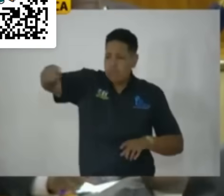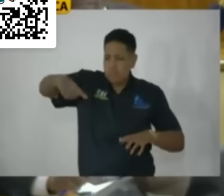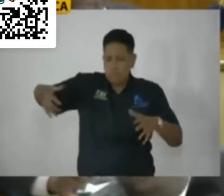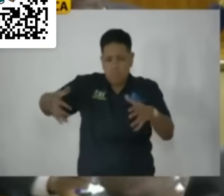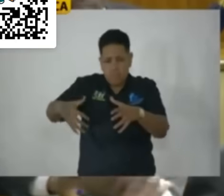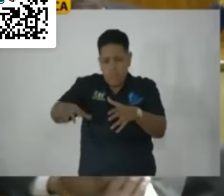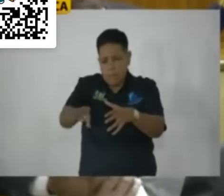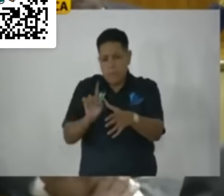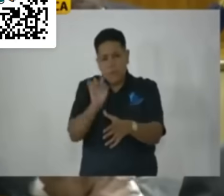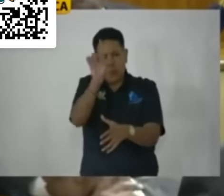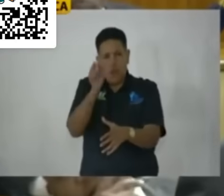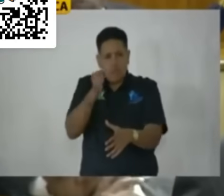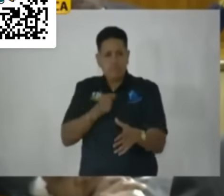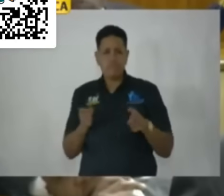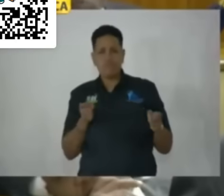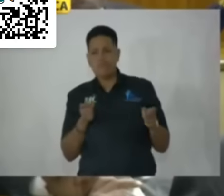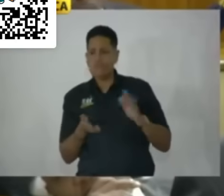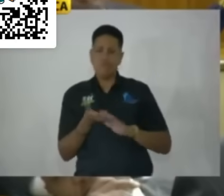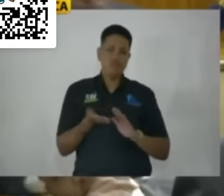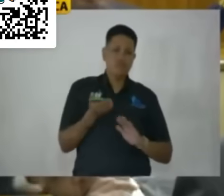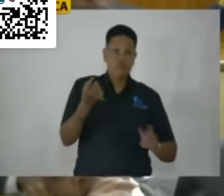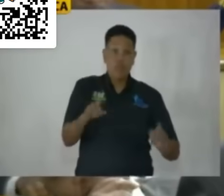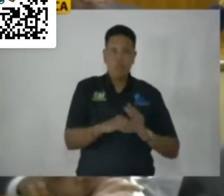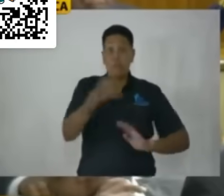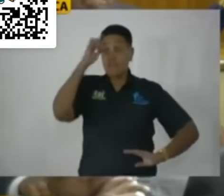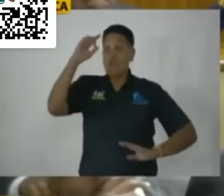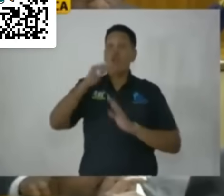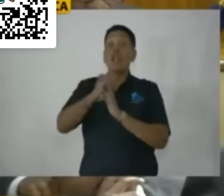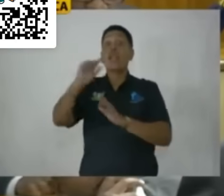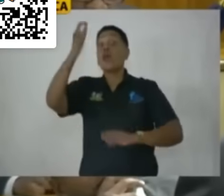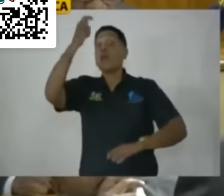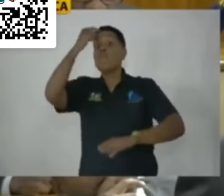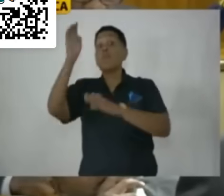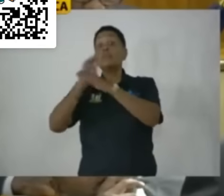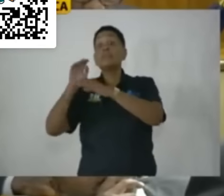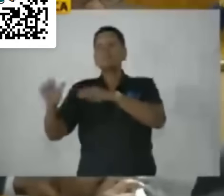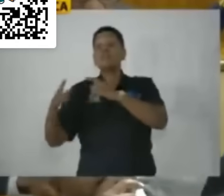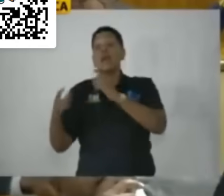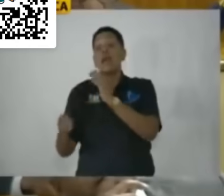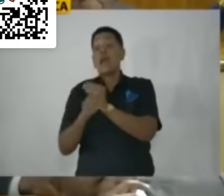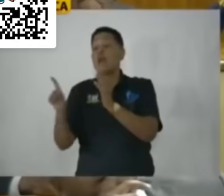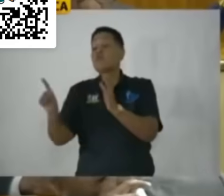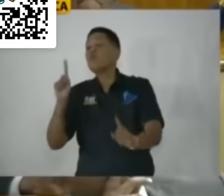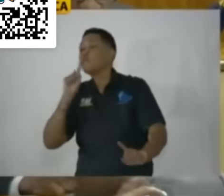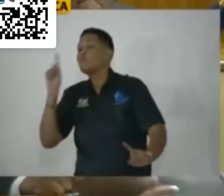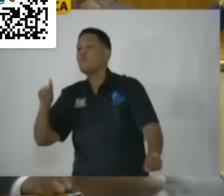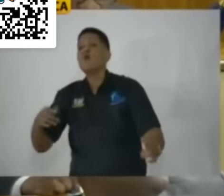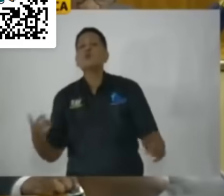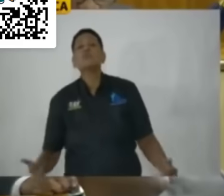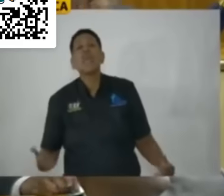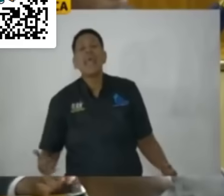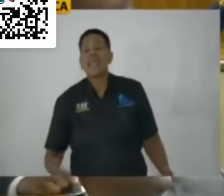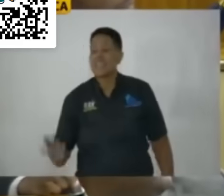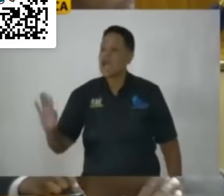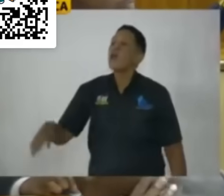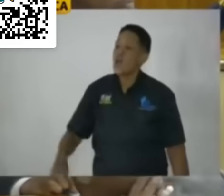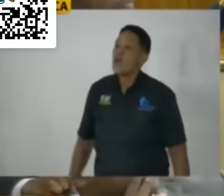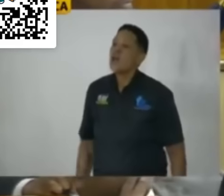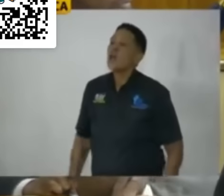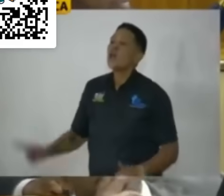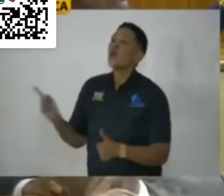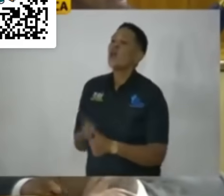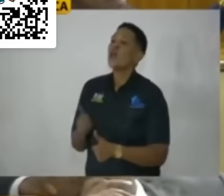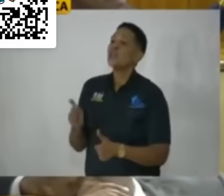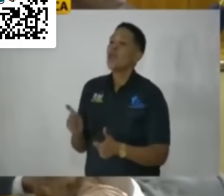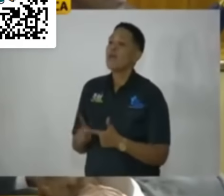members. Therefore, for the leader of government business to purport today to determine